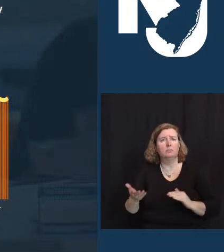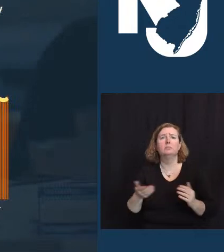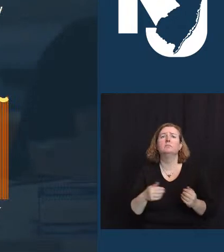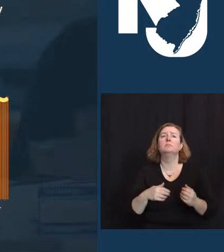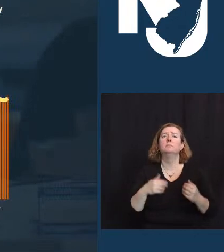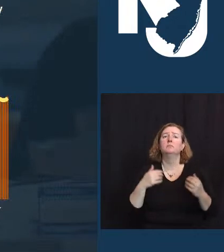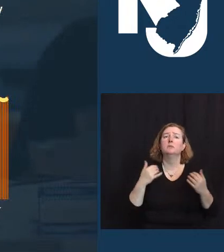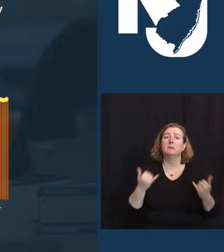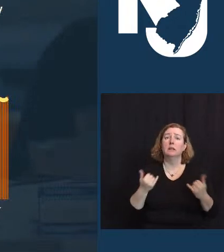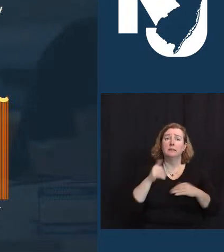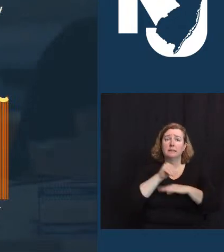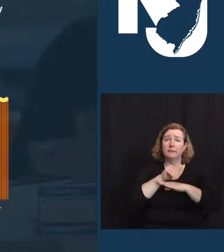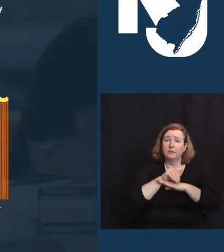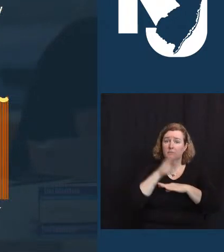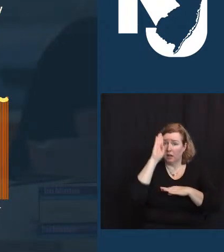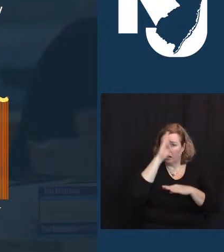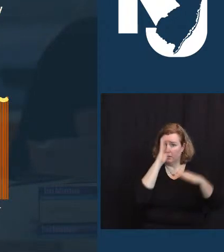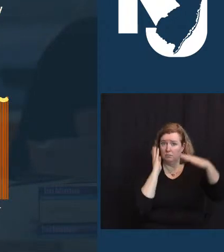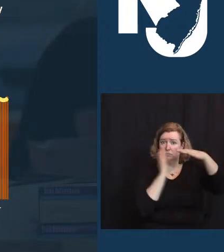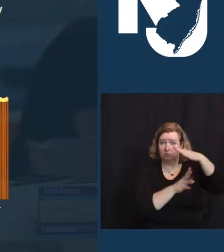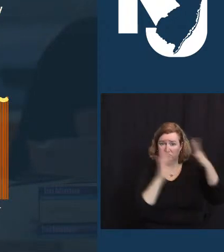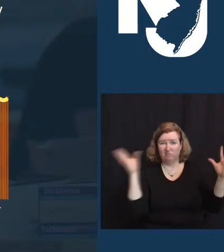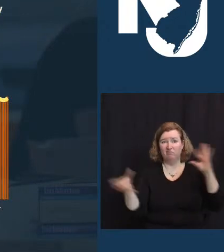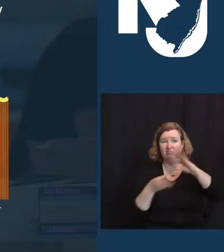last night's report, a total of